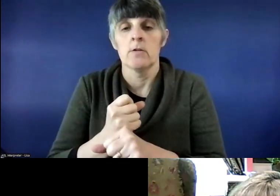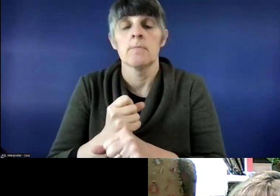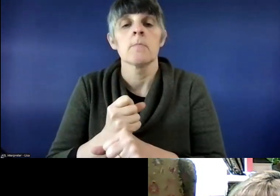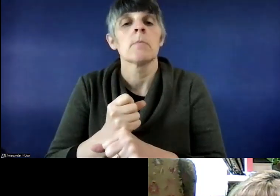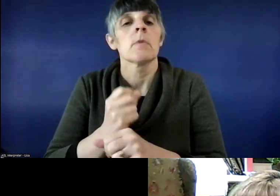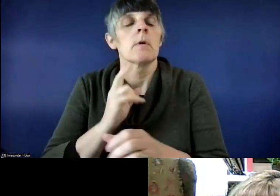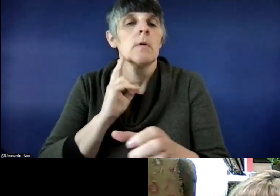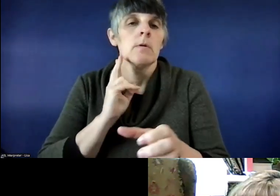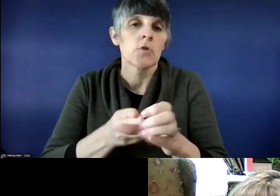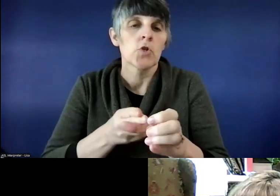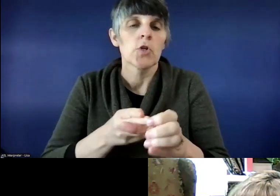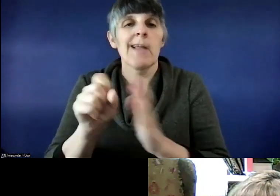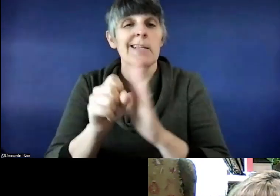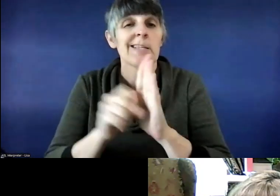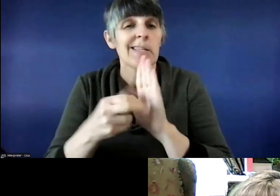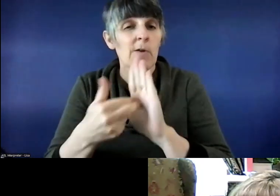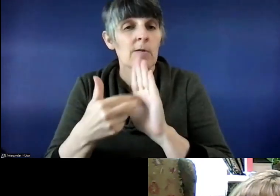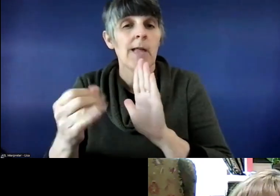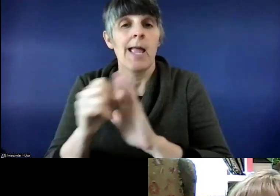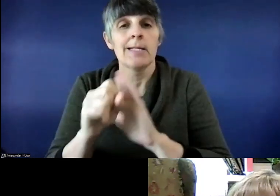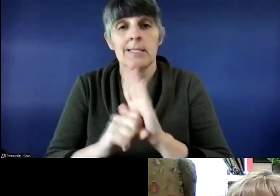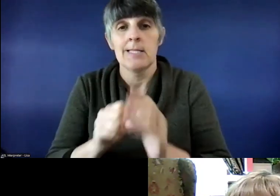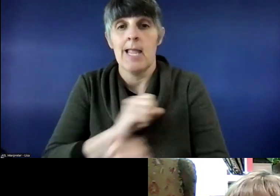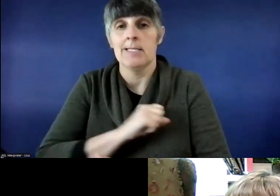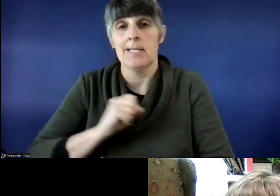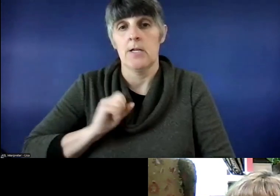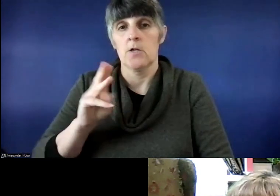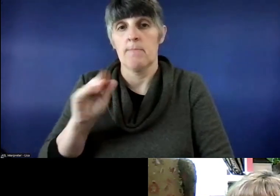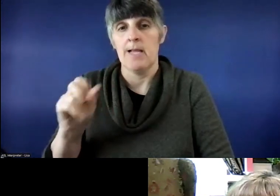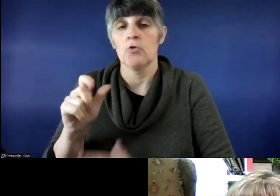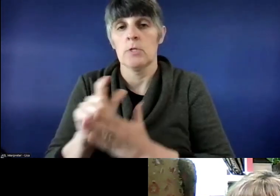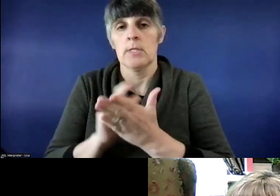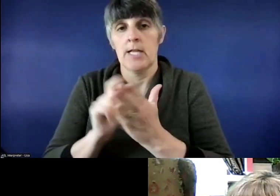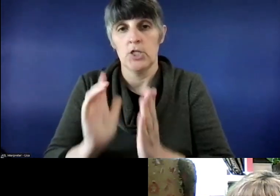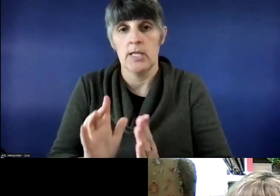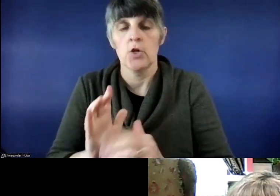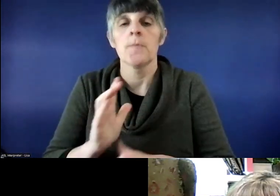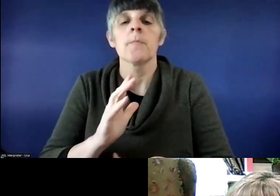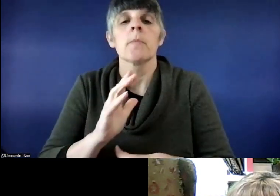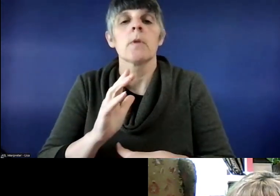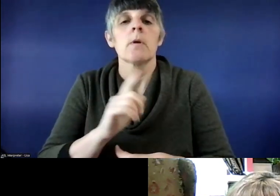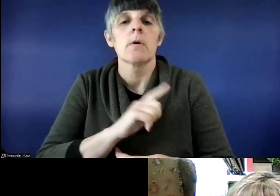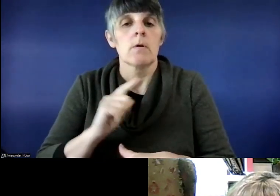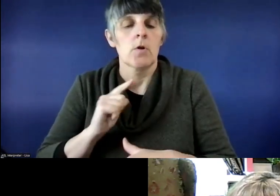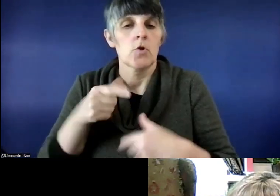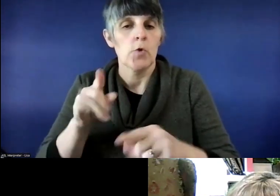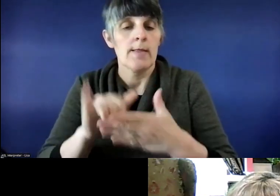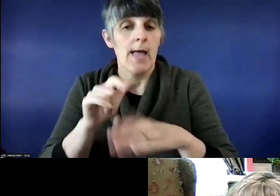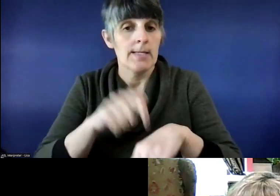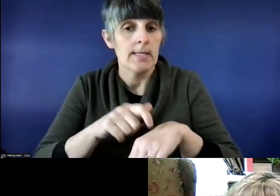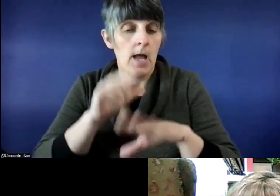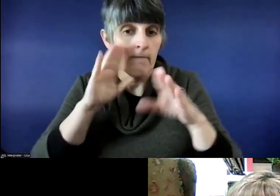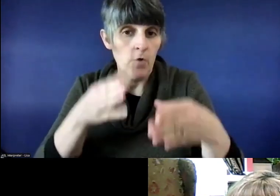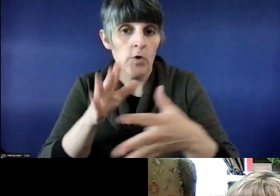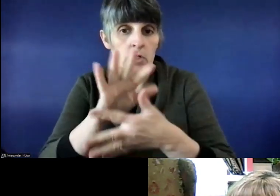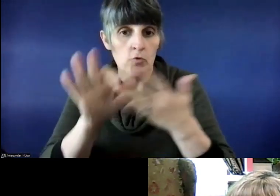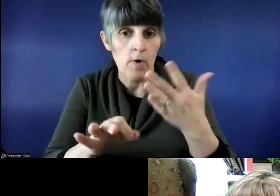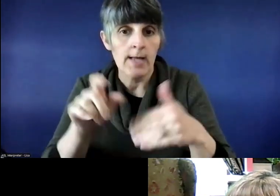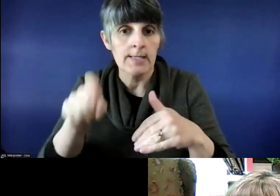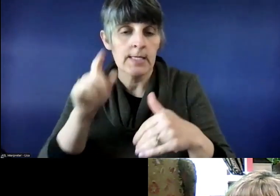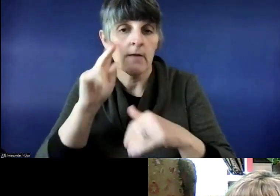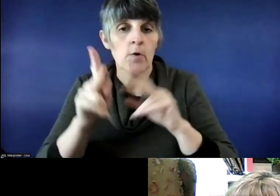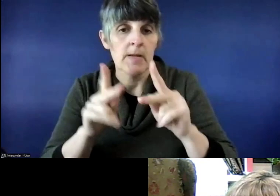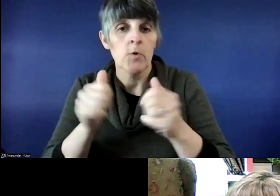state representative and a state senator in the Massachusetts legislature. During that time, she focused on the rights and needs of people